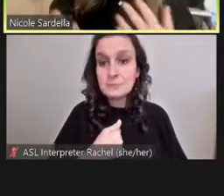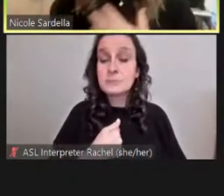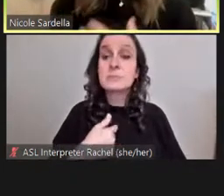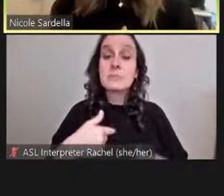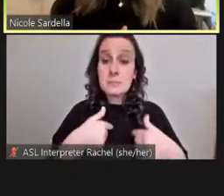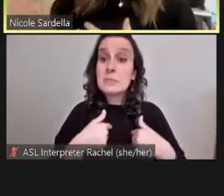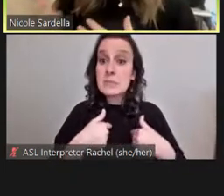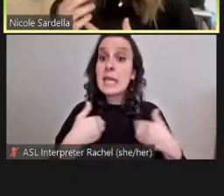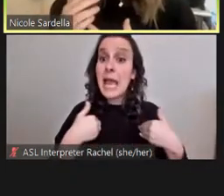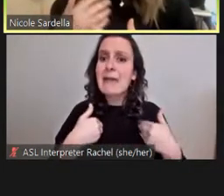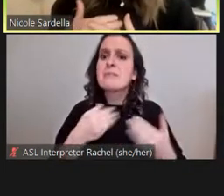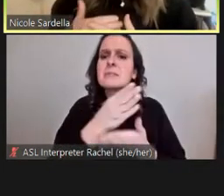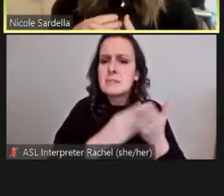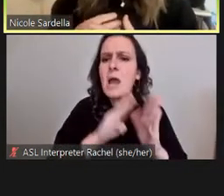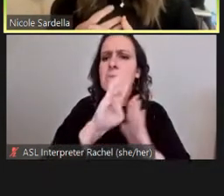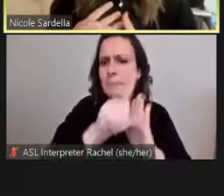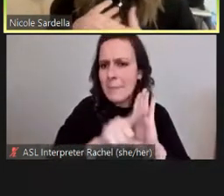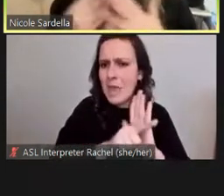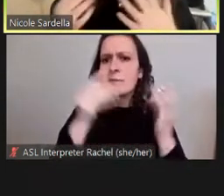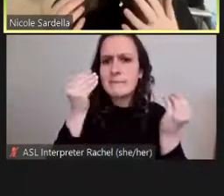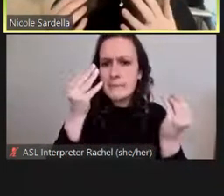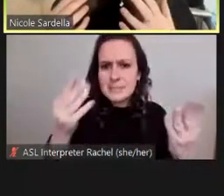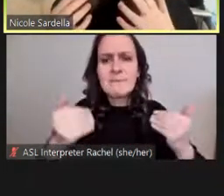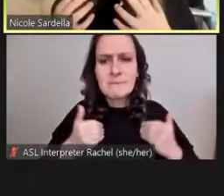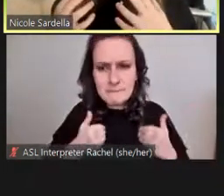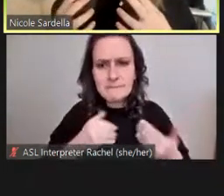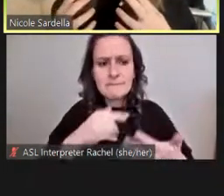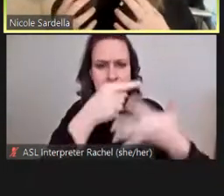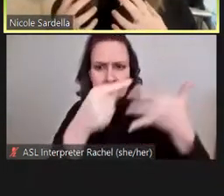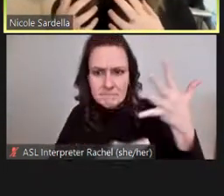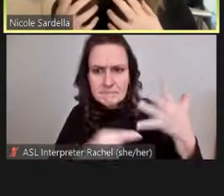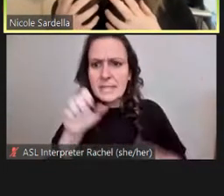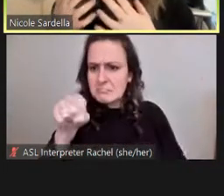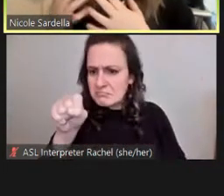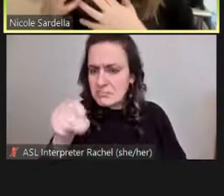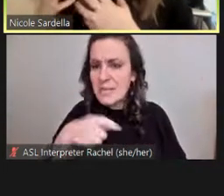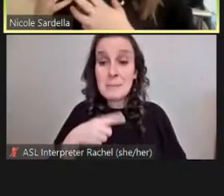have, of course, some background, but there's so much that